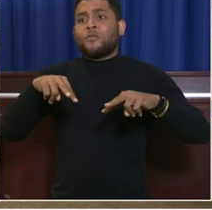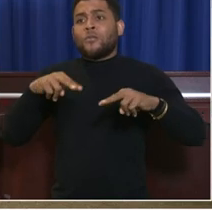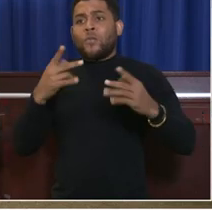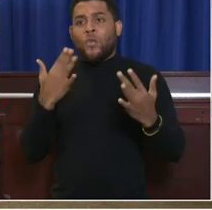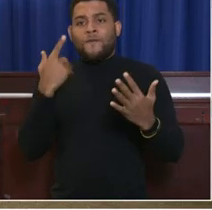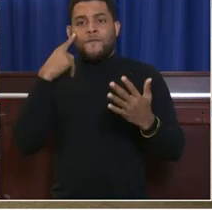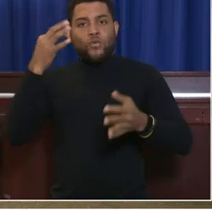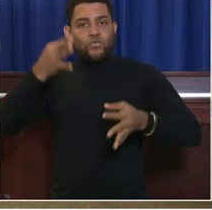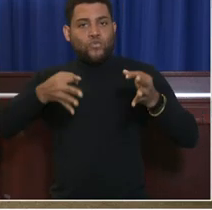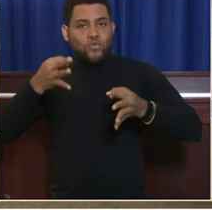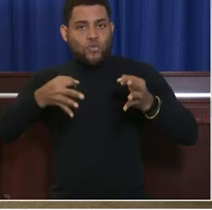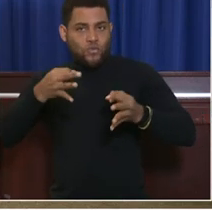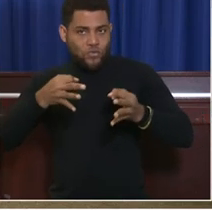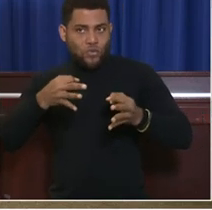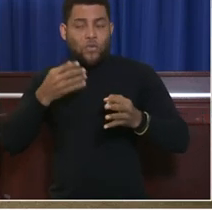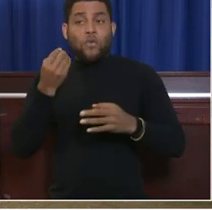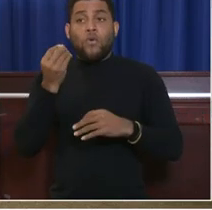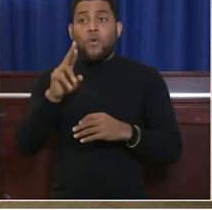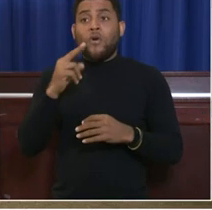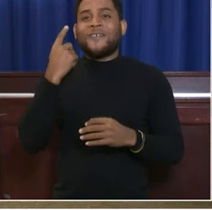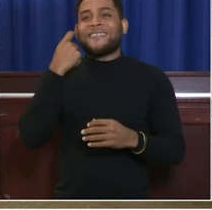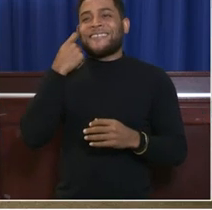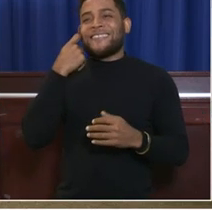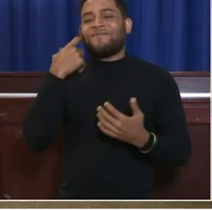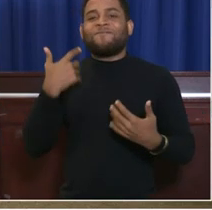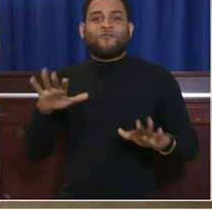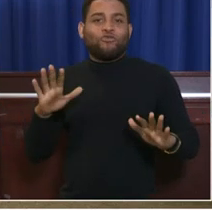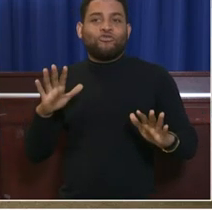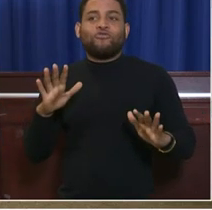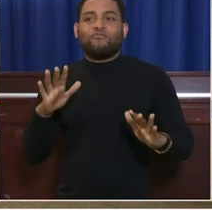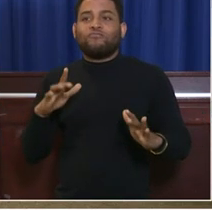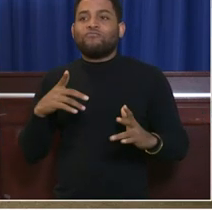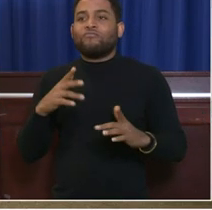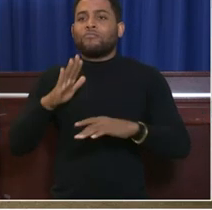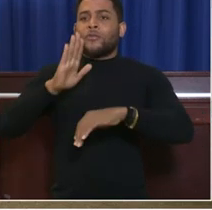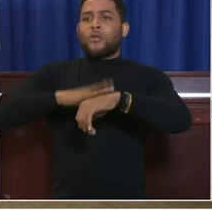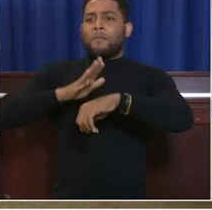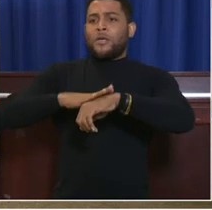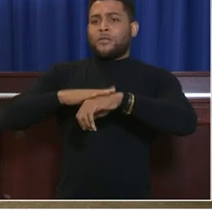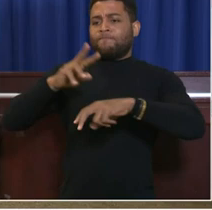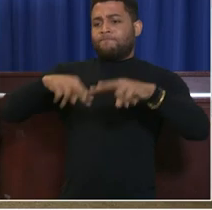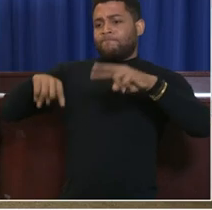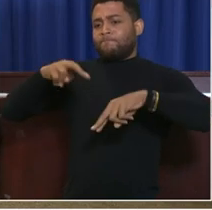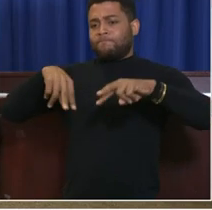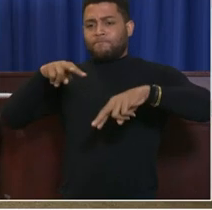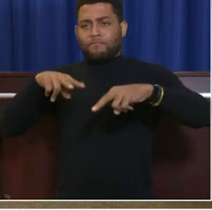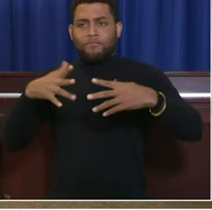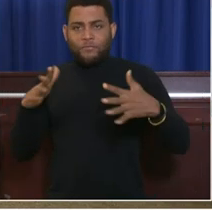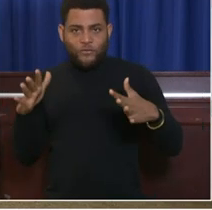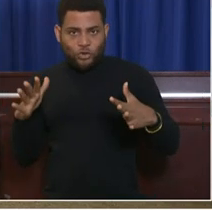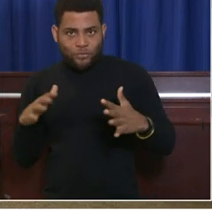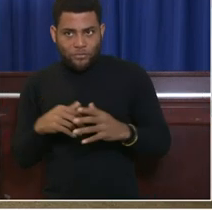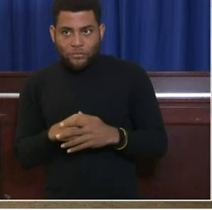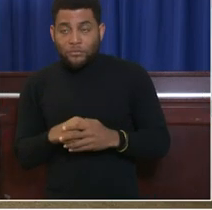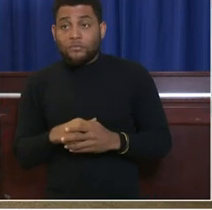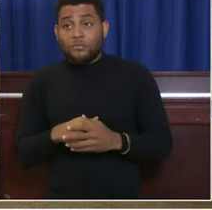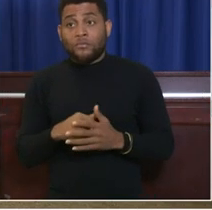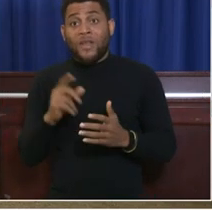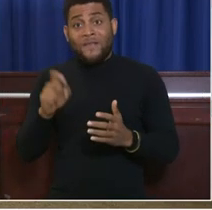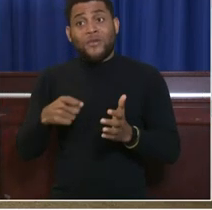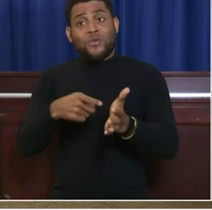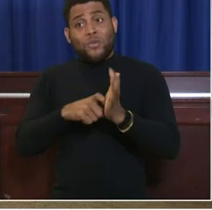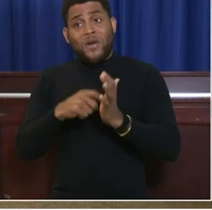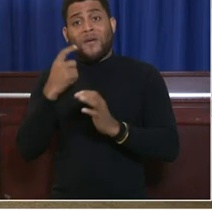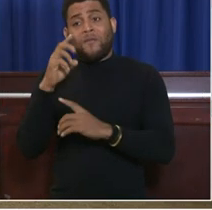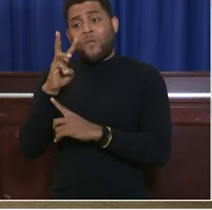or after having gotten the benefit of probation after trial, that had fallen out of supervision and a warrant had to be issued for their arrest.